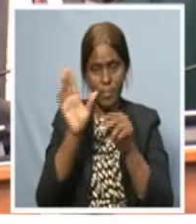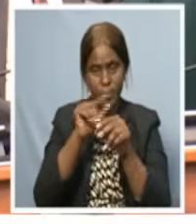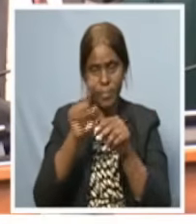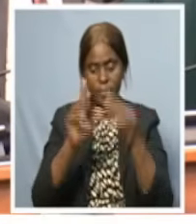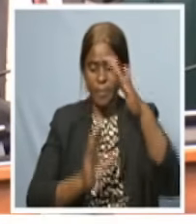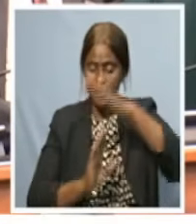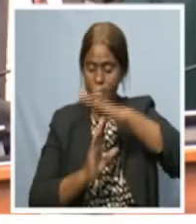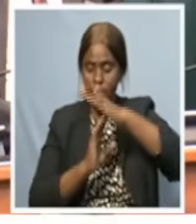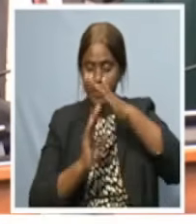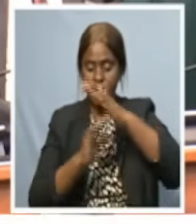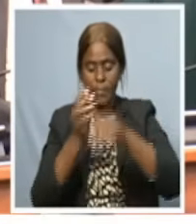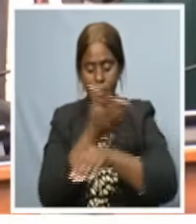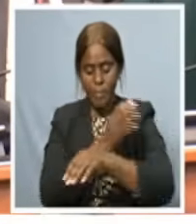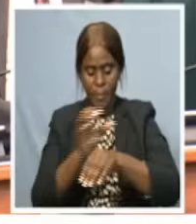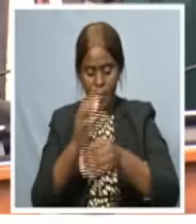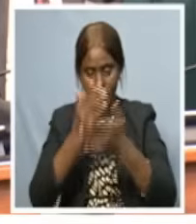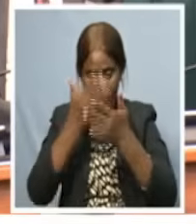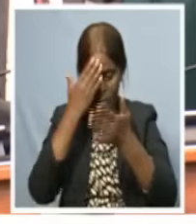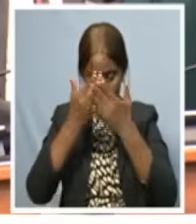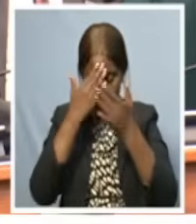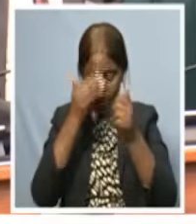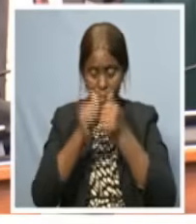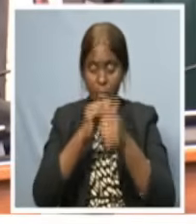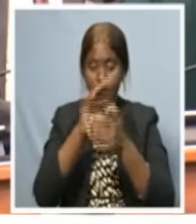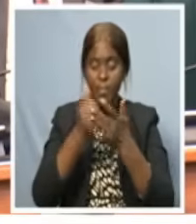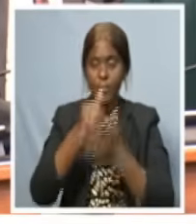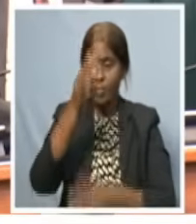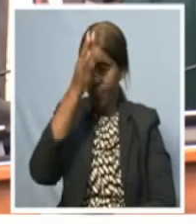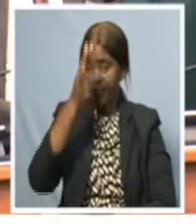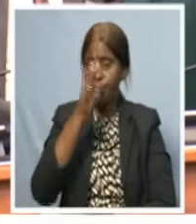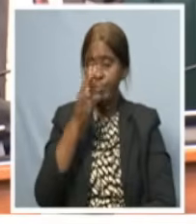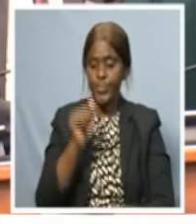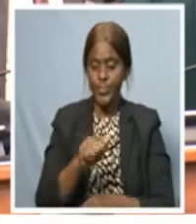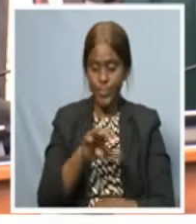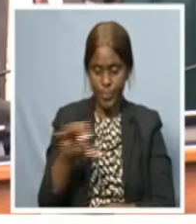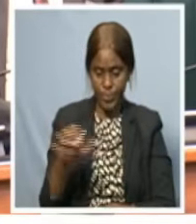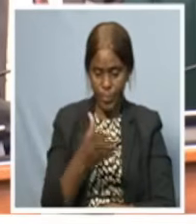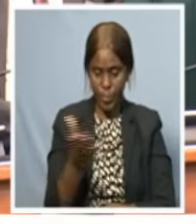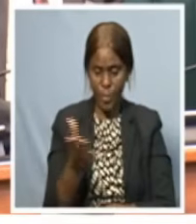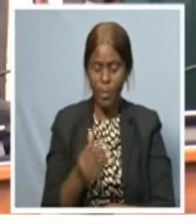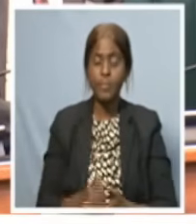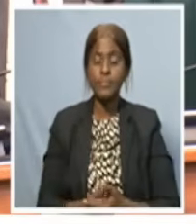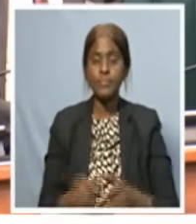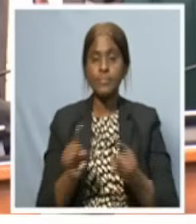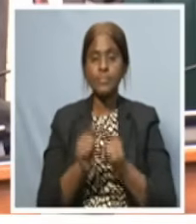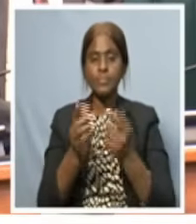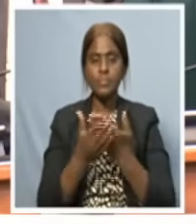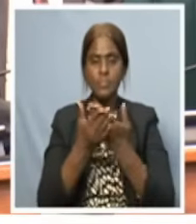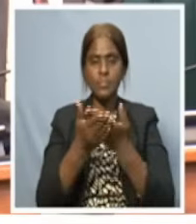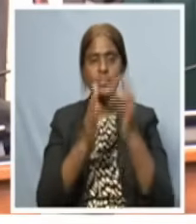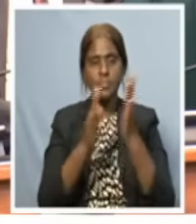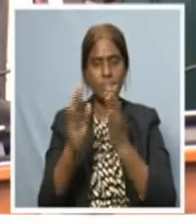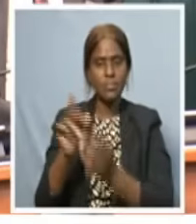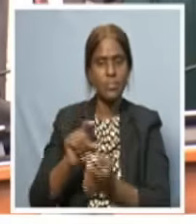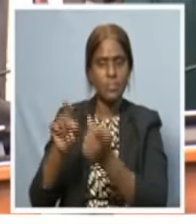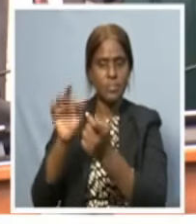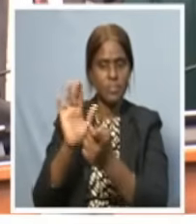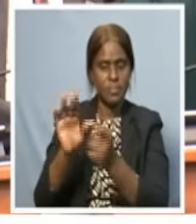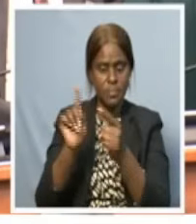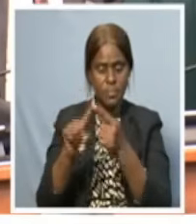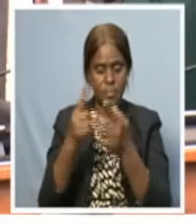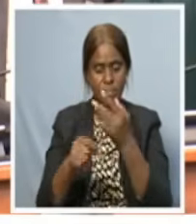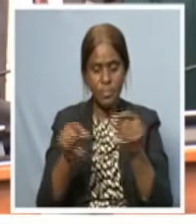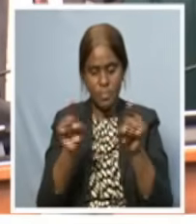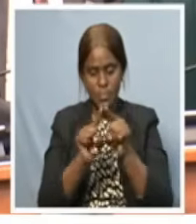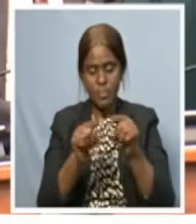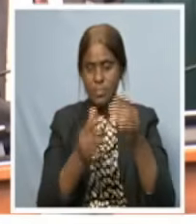that limited digital literacy among parents and guardians present a major challenge, as